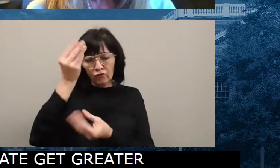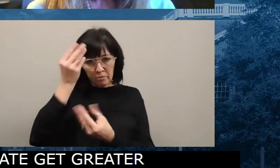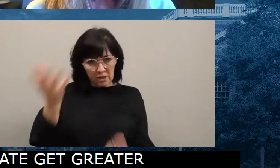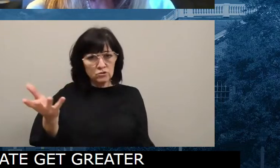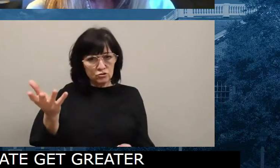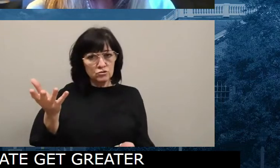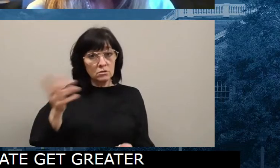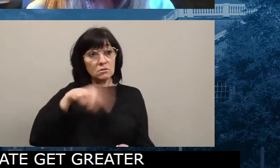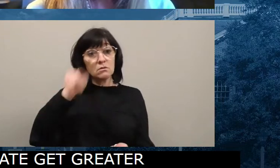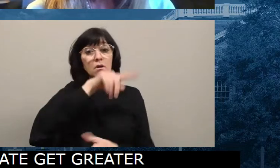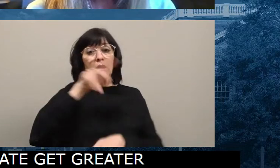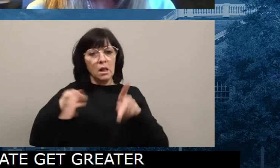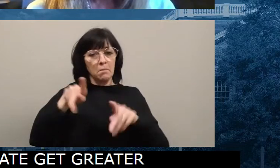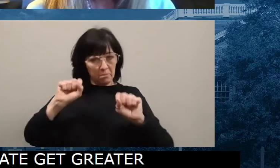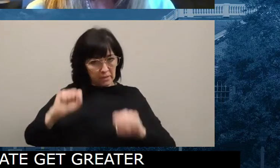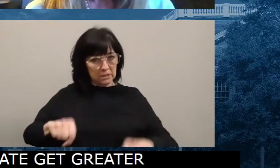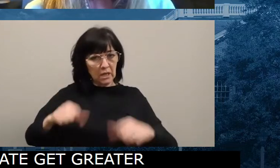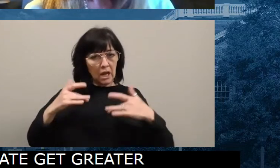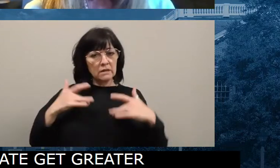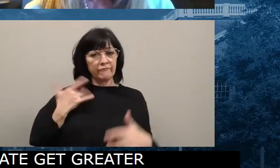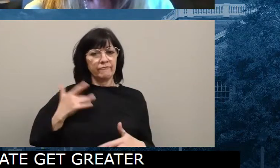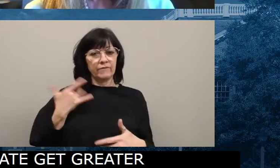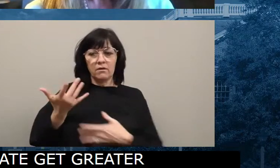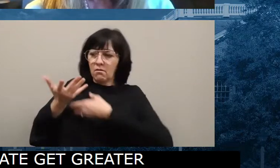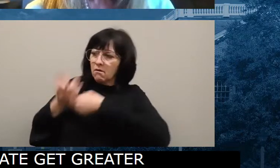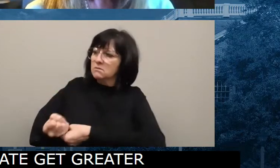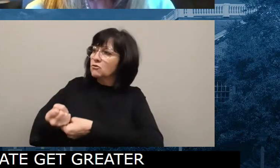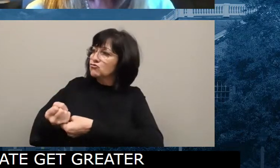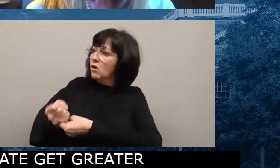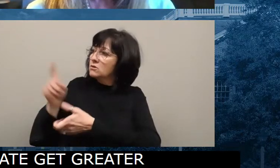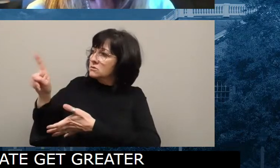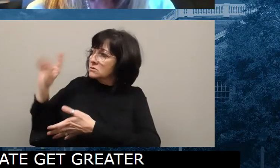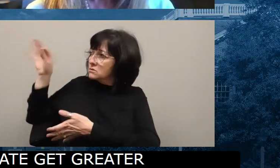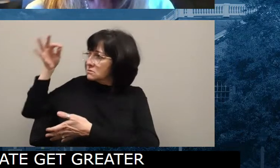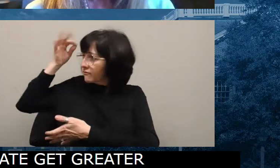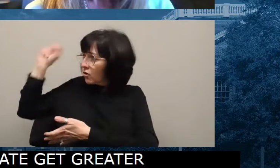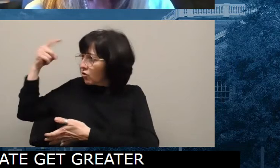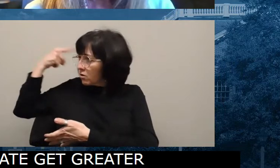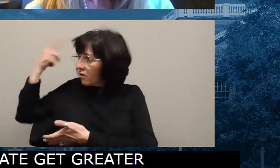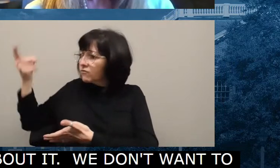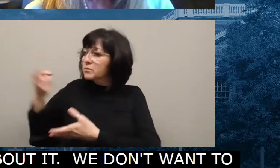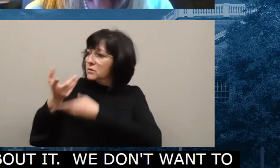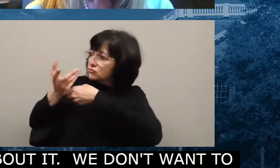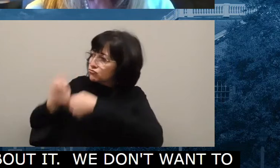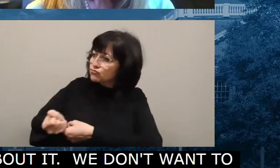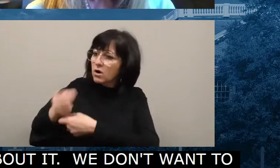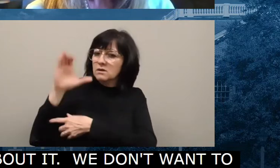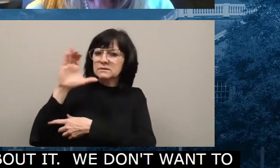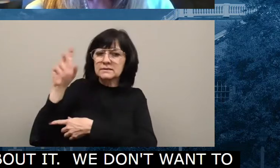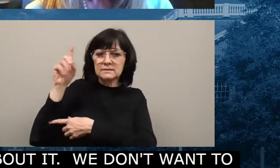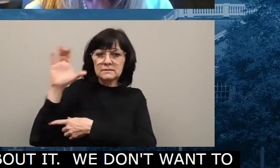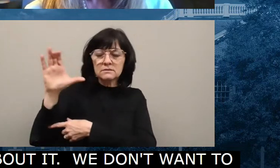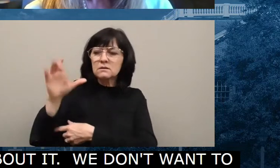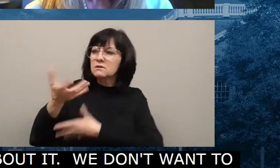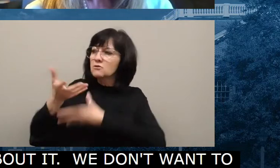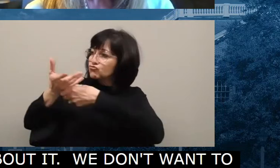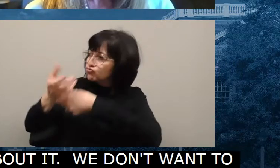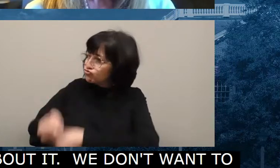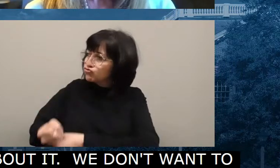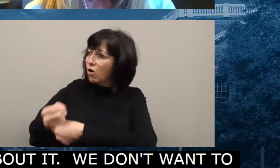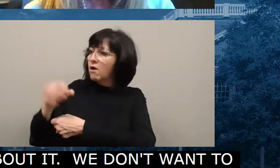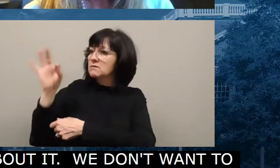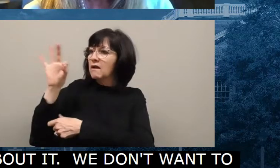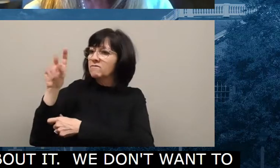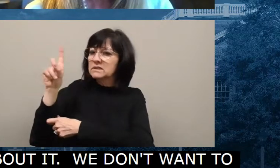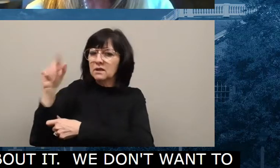which is greater hesitancy. So if we can create greater level of confidence, we've looked into this, here's what the explanation